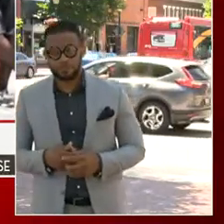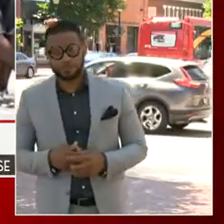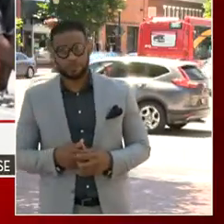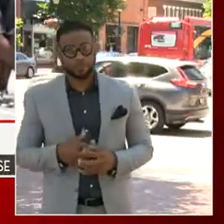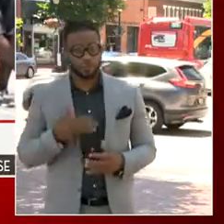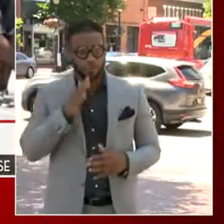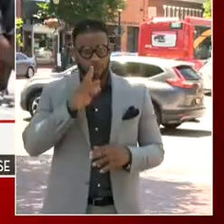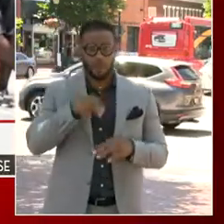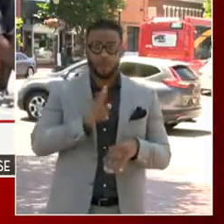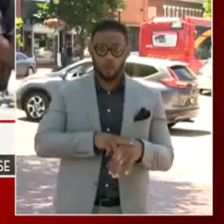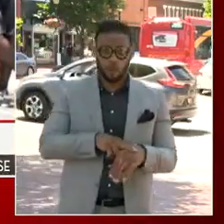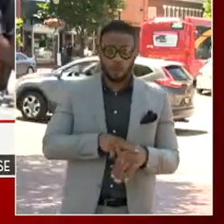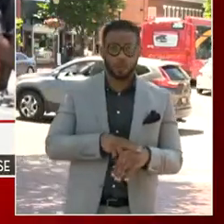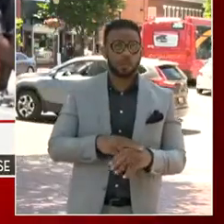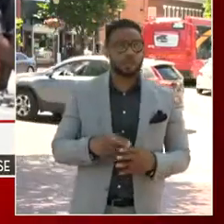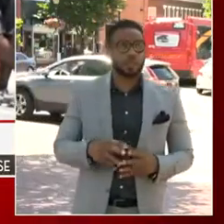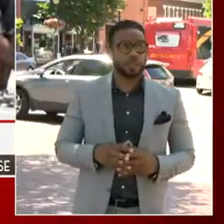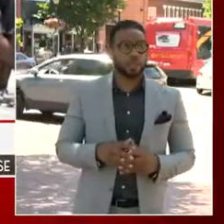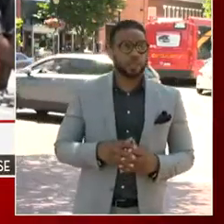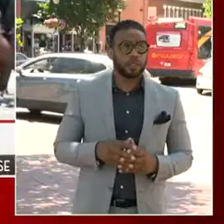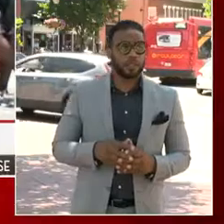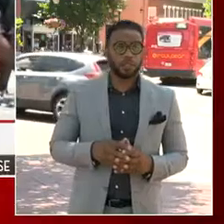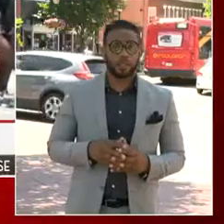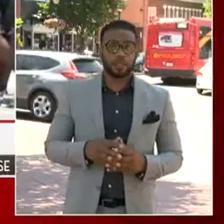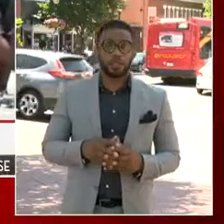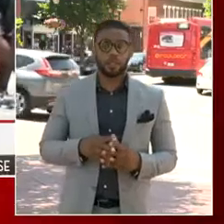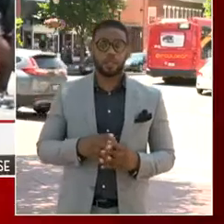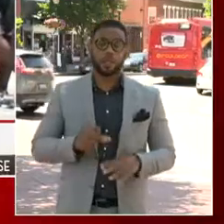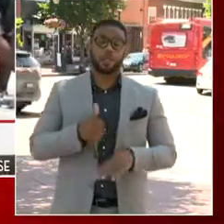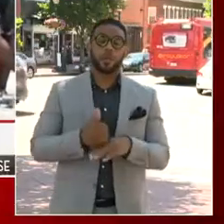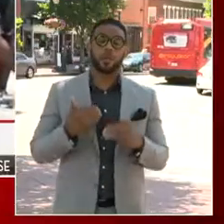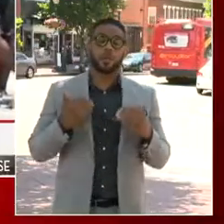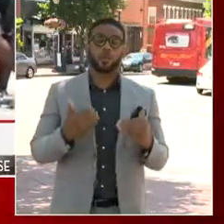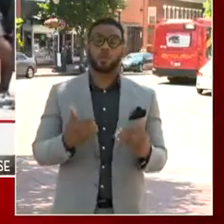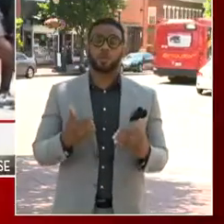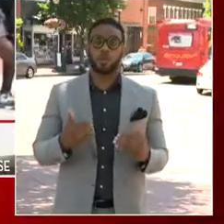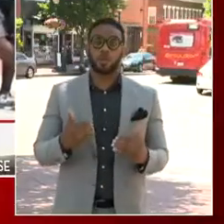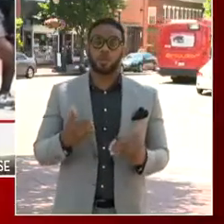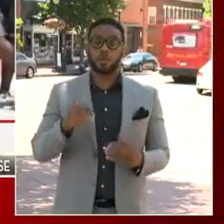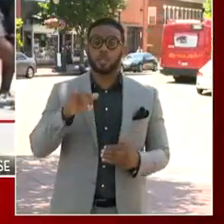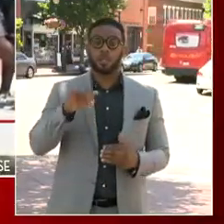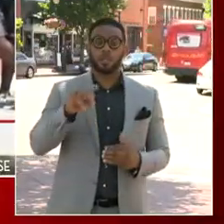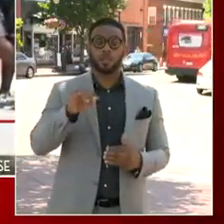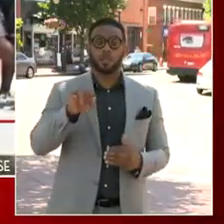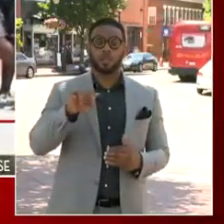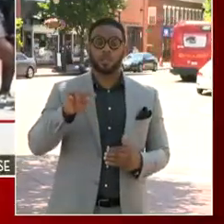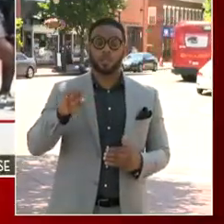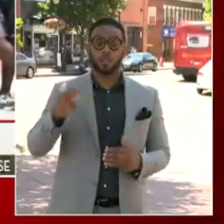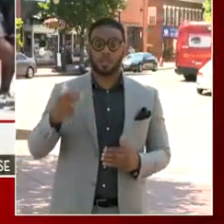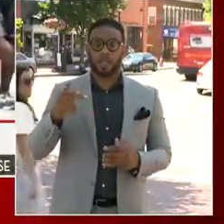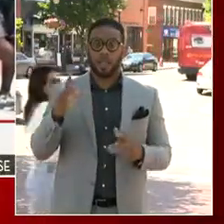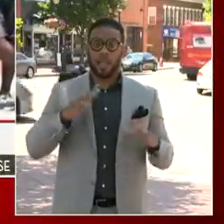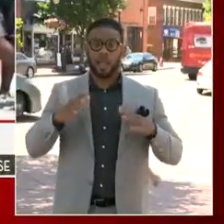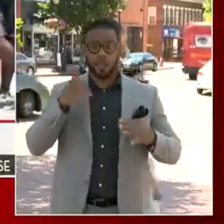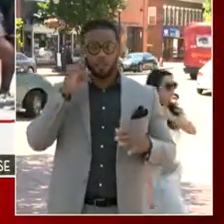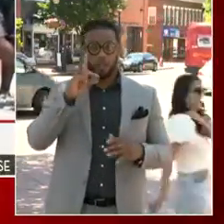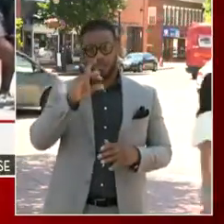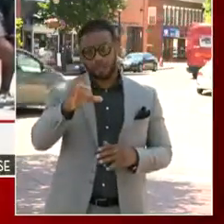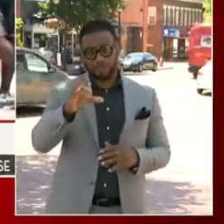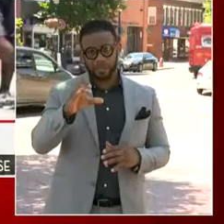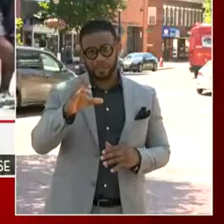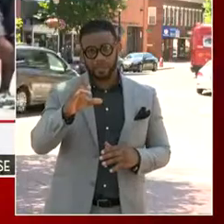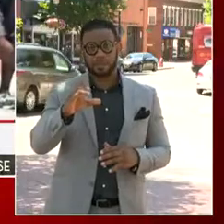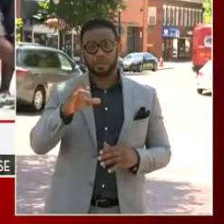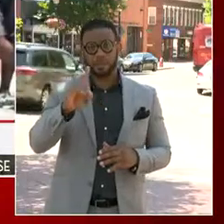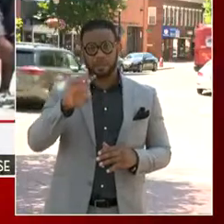of course, put into motion the Juneteenth holiday for the District of Columbia